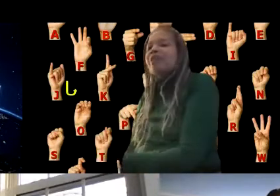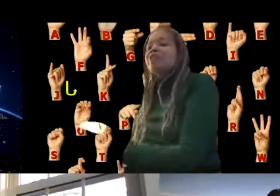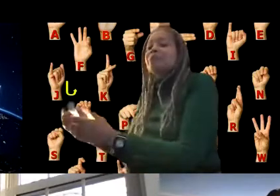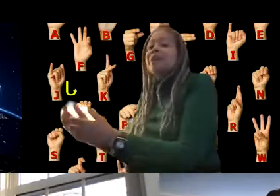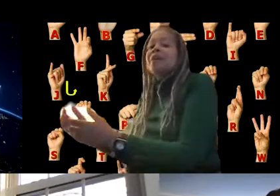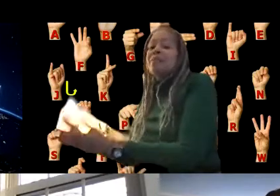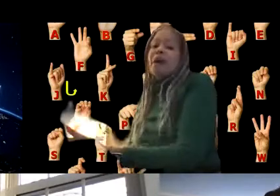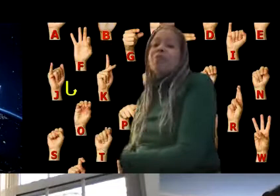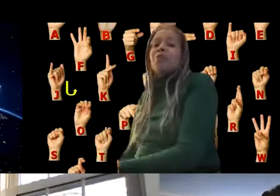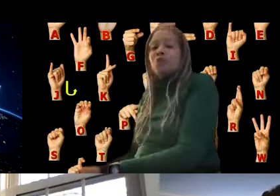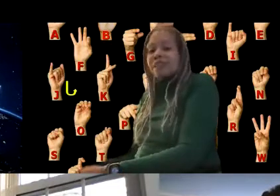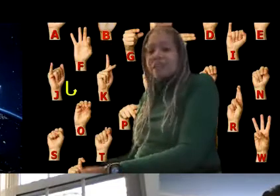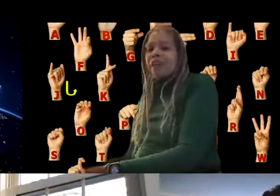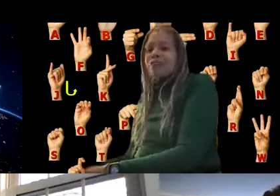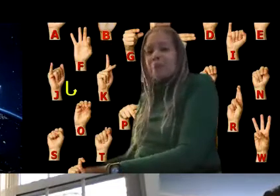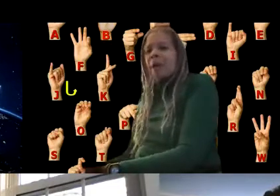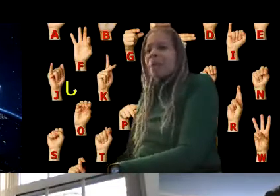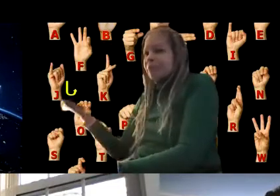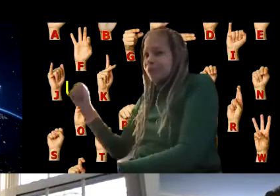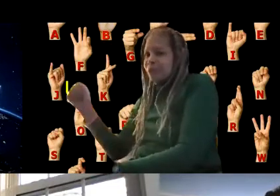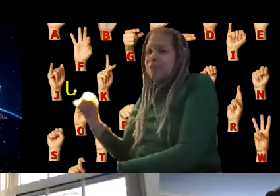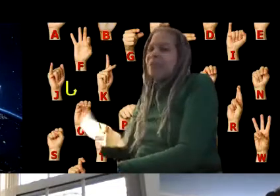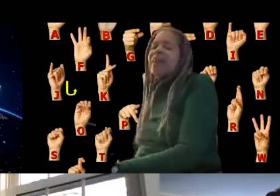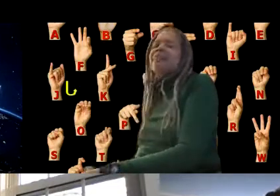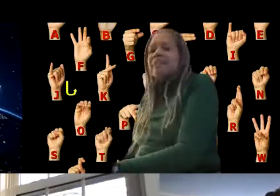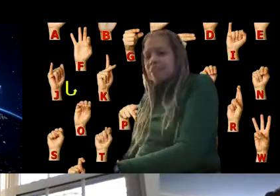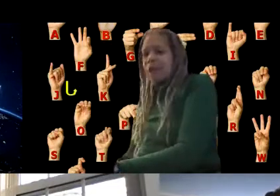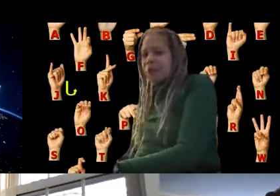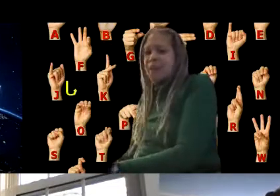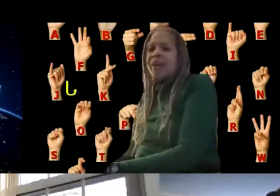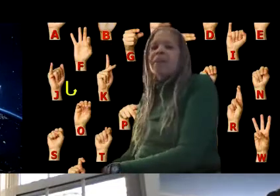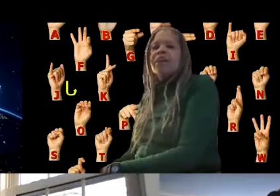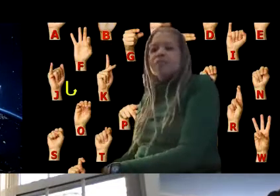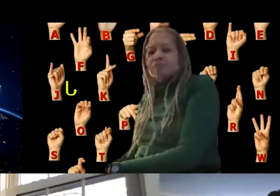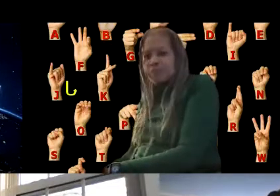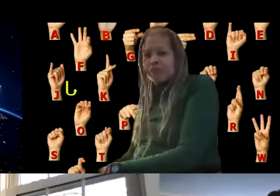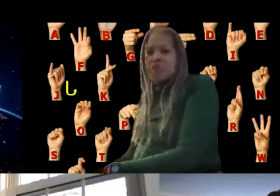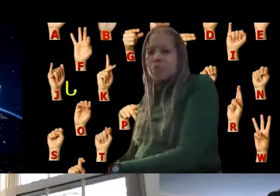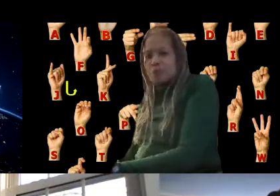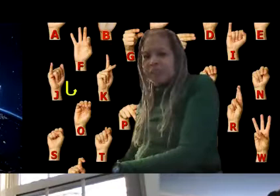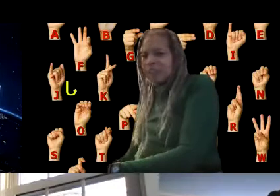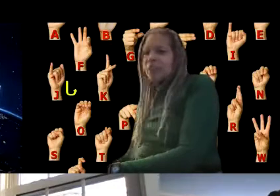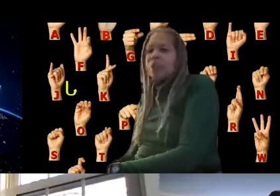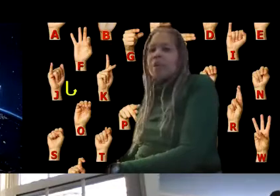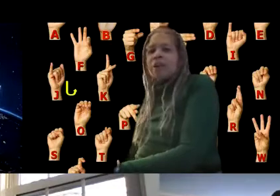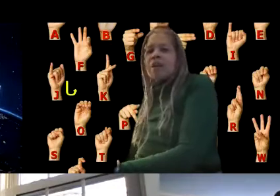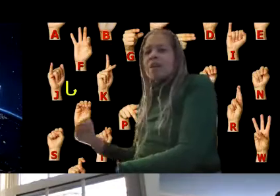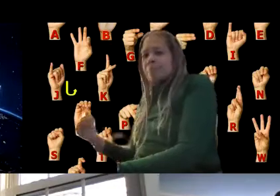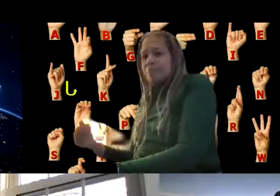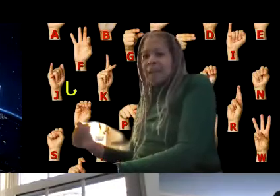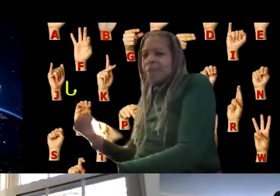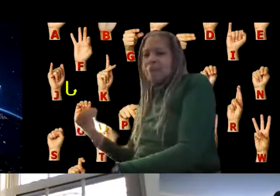for that to be possible, that you could get that from the Bible and hold on to that's why we have differences between us, that we